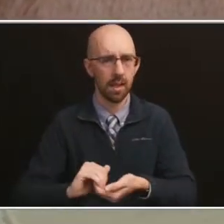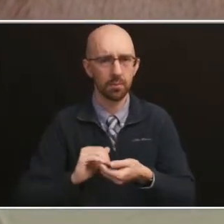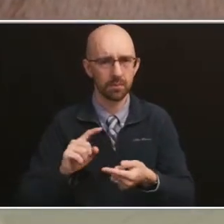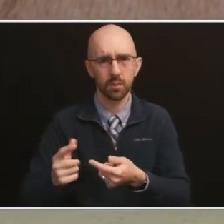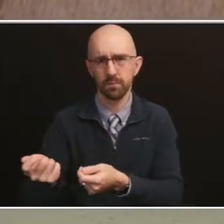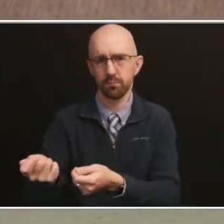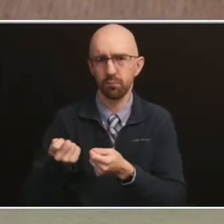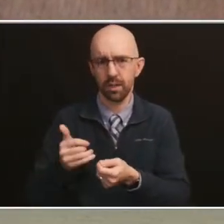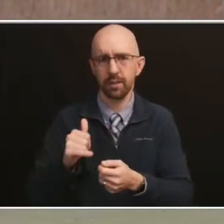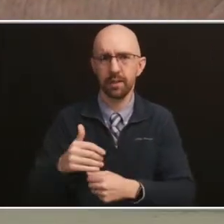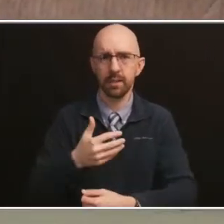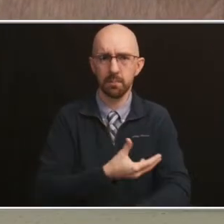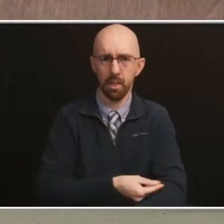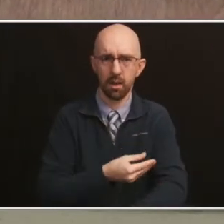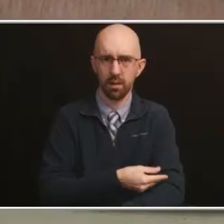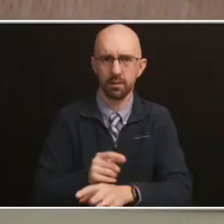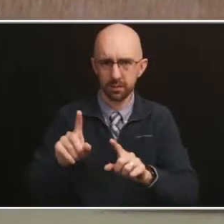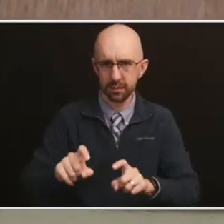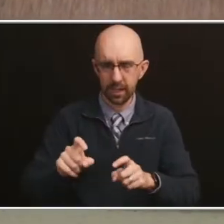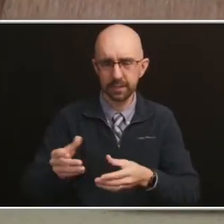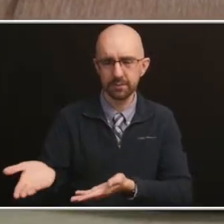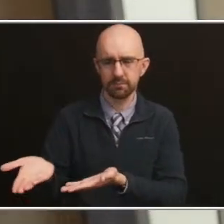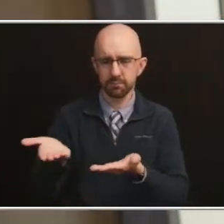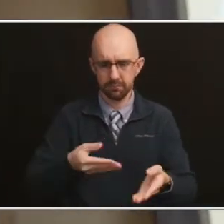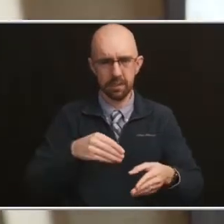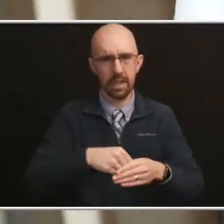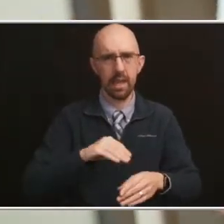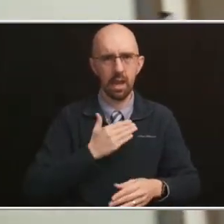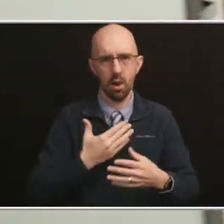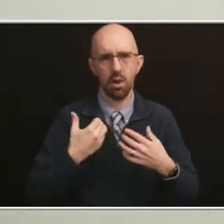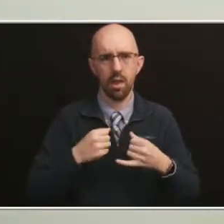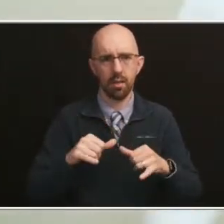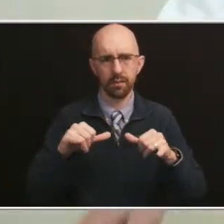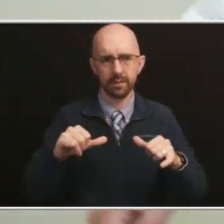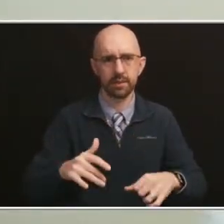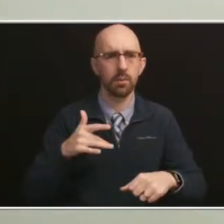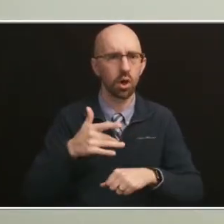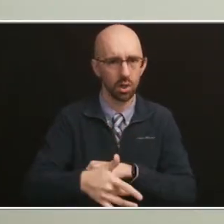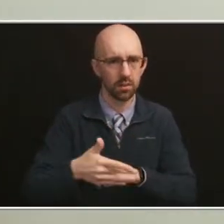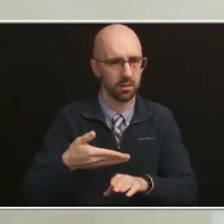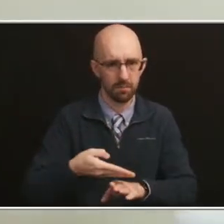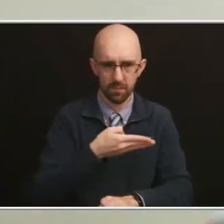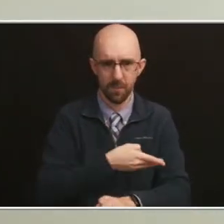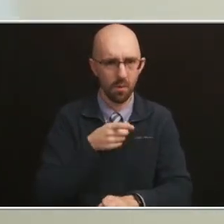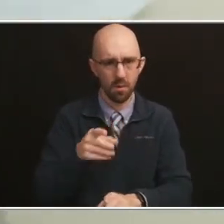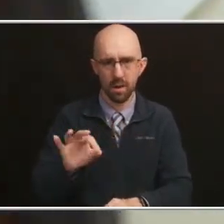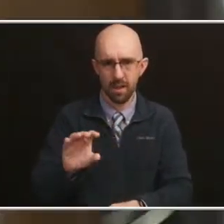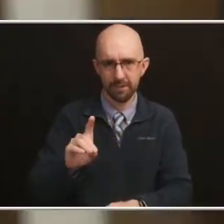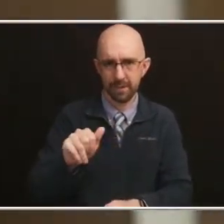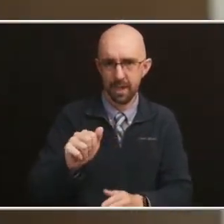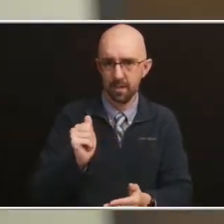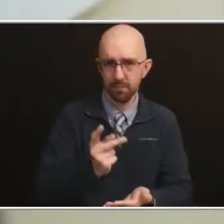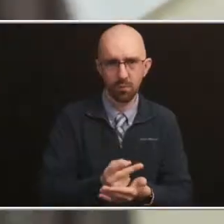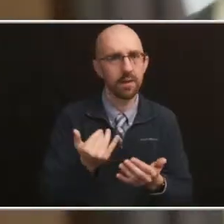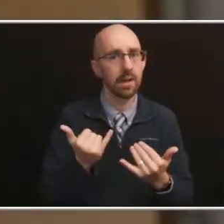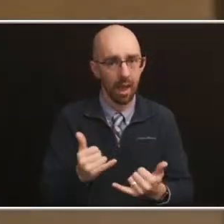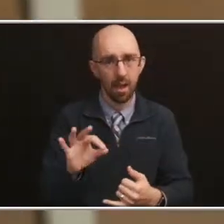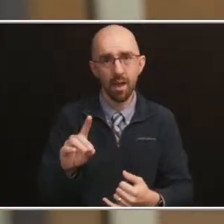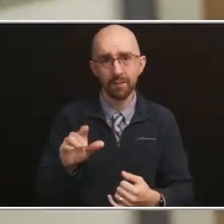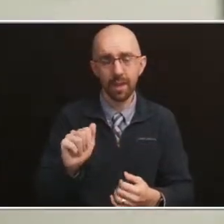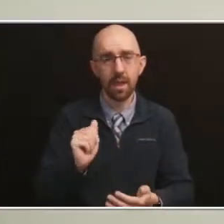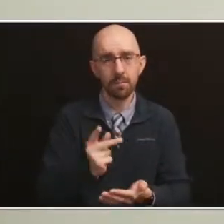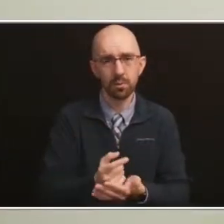tests and bring them into our health system early. Before they were FDA approved. Now they've been FDA approved just recently. We're starting to roll